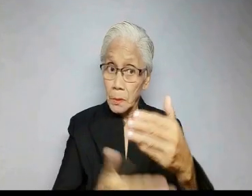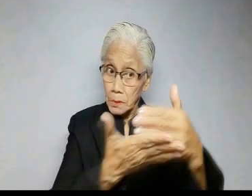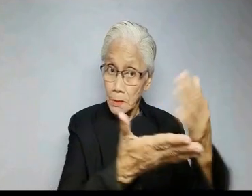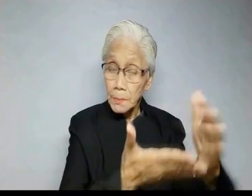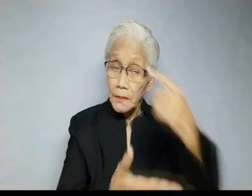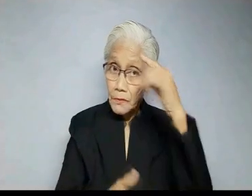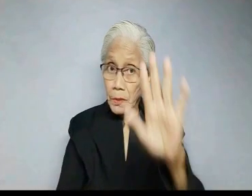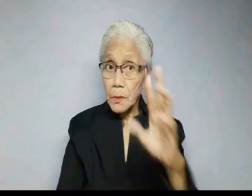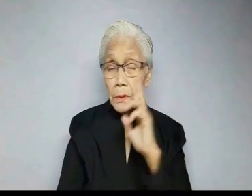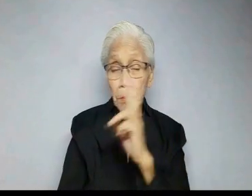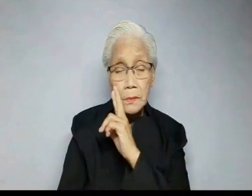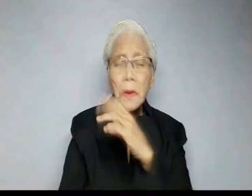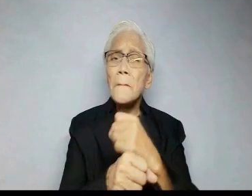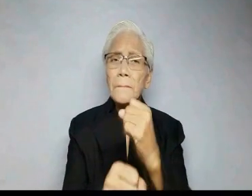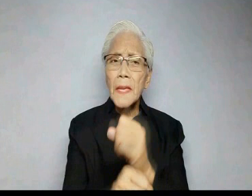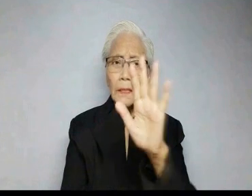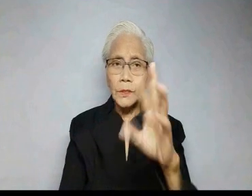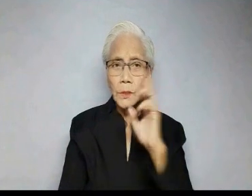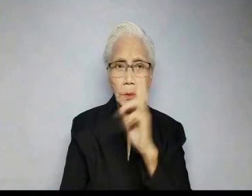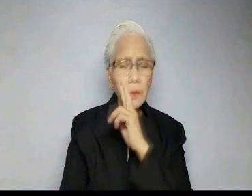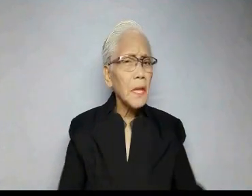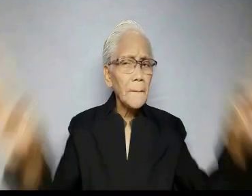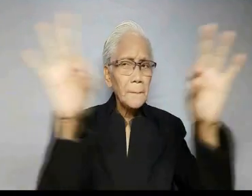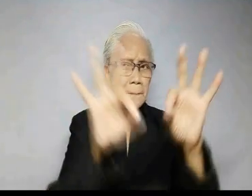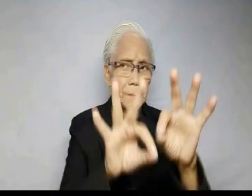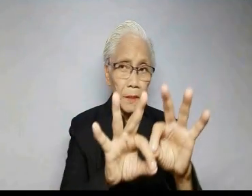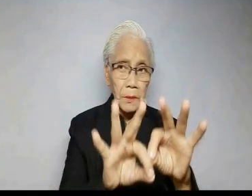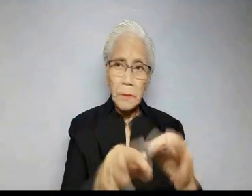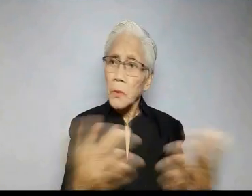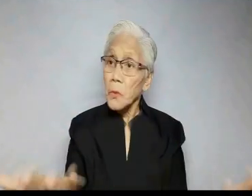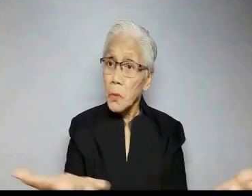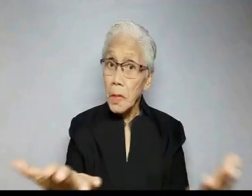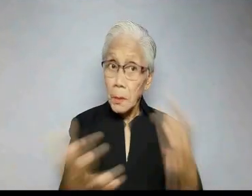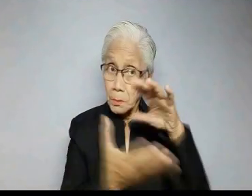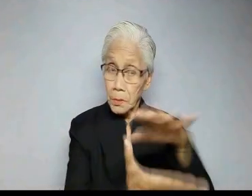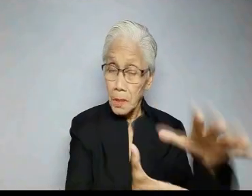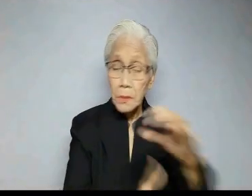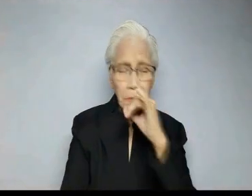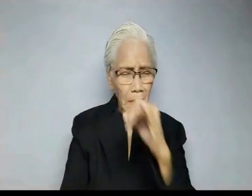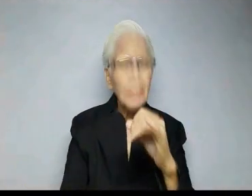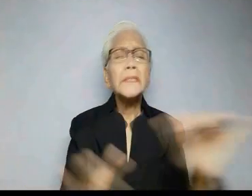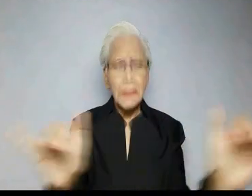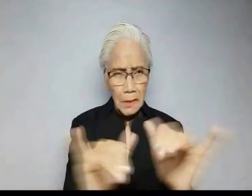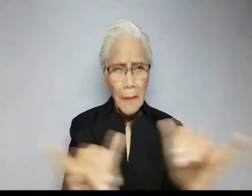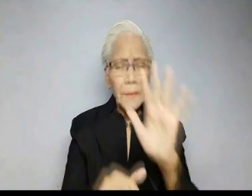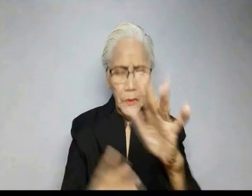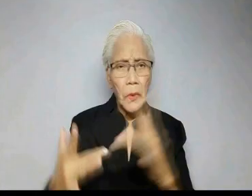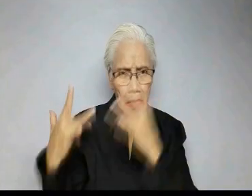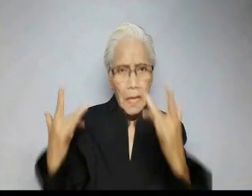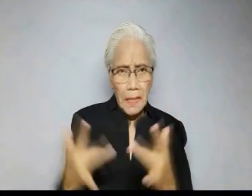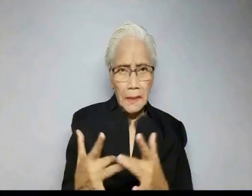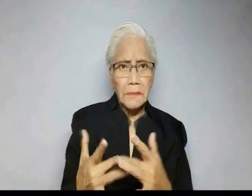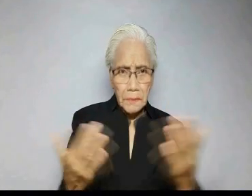for your rose makes your rose important. Where your treasure is, there your heart is